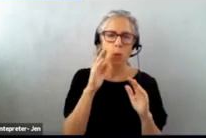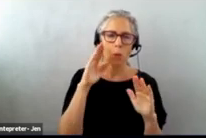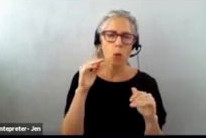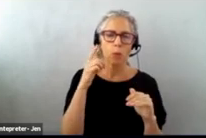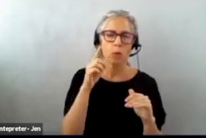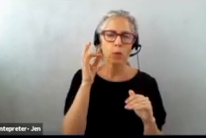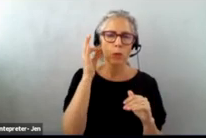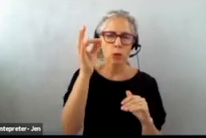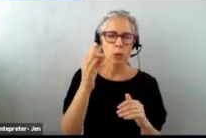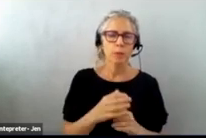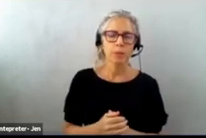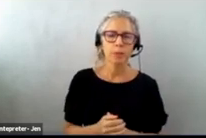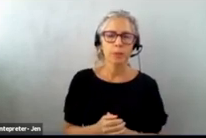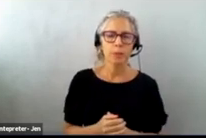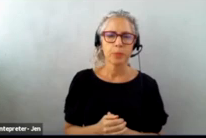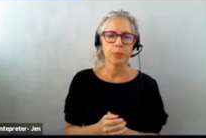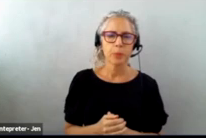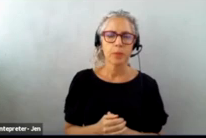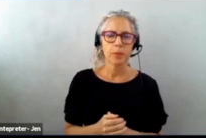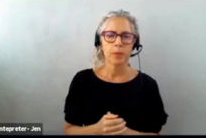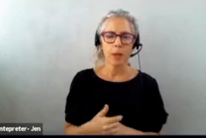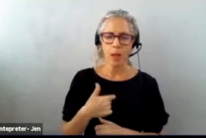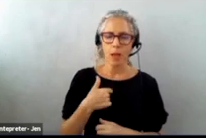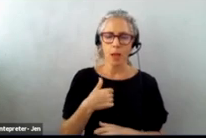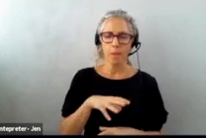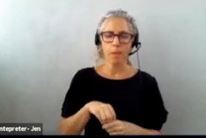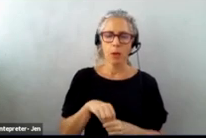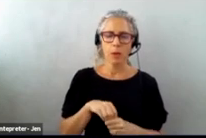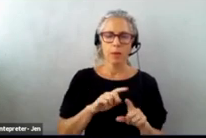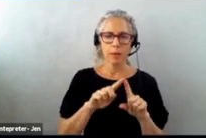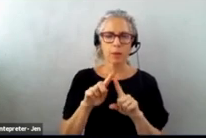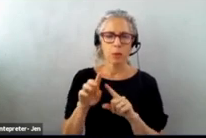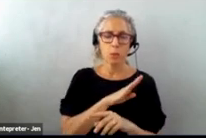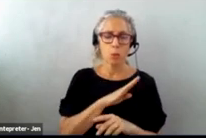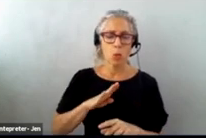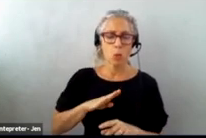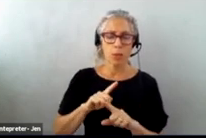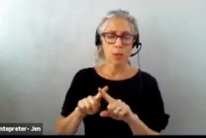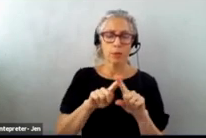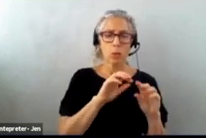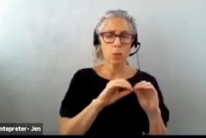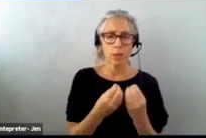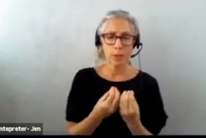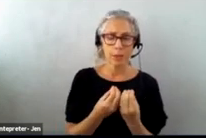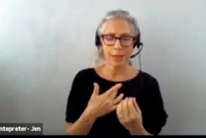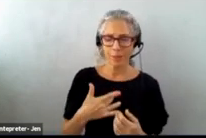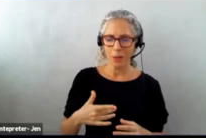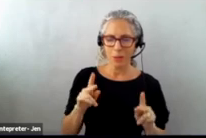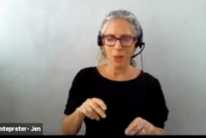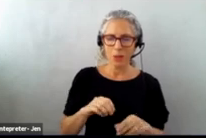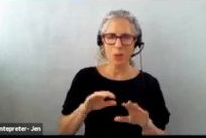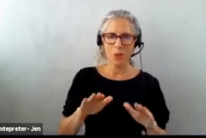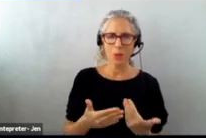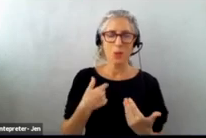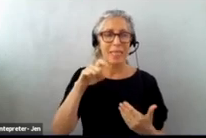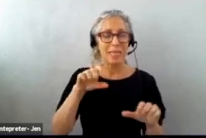know, the future. What I could say is, you know, I'm part of, you know, different boards and organizations, and I'm usually the one in the room saying we need